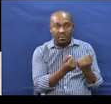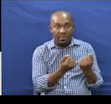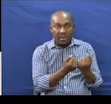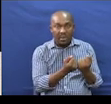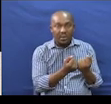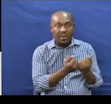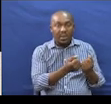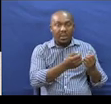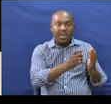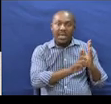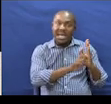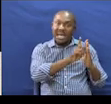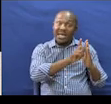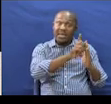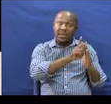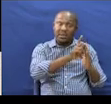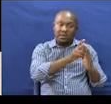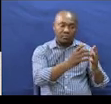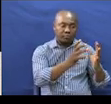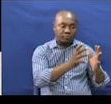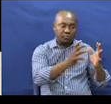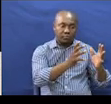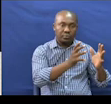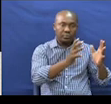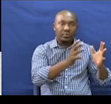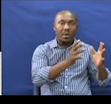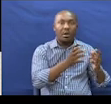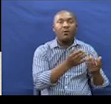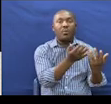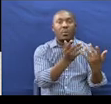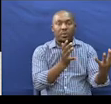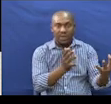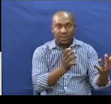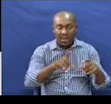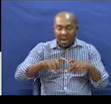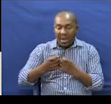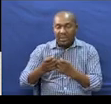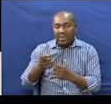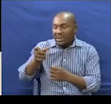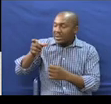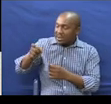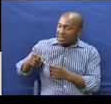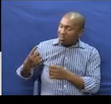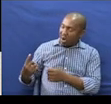to the increase in a population. But when someone is moving